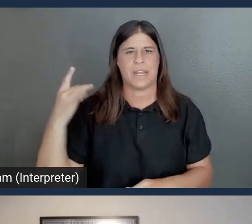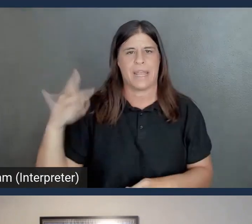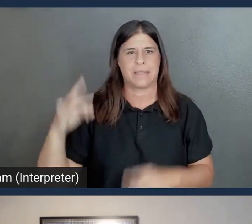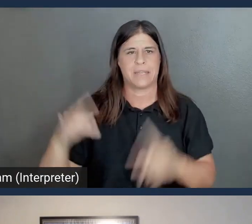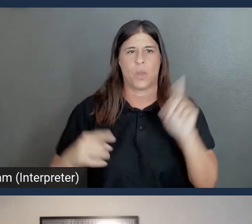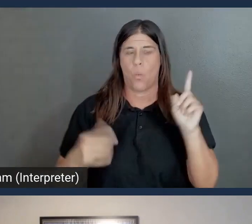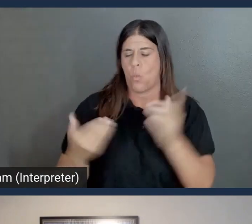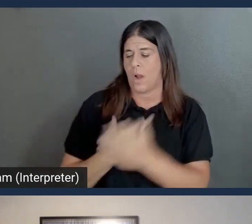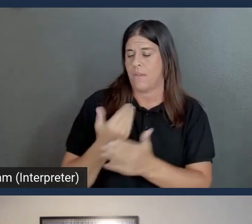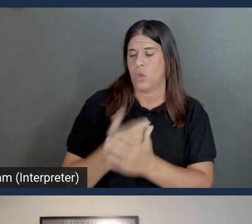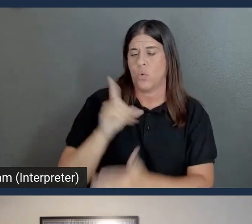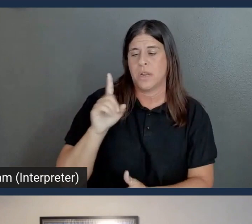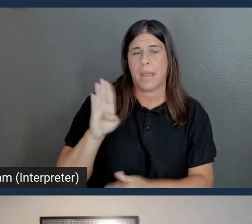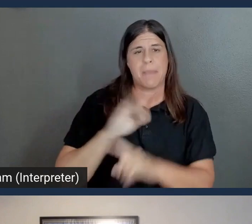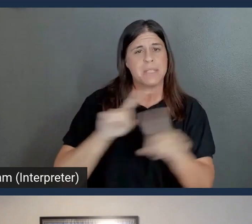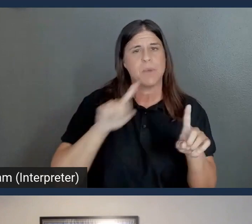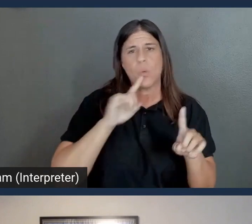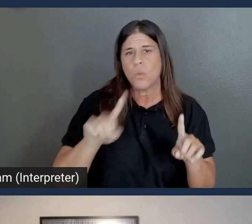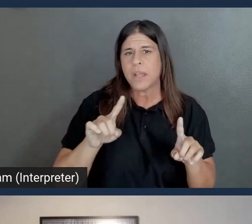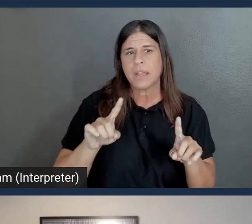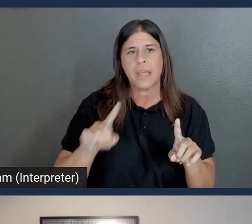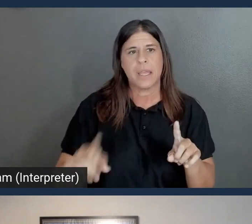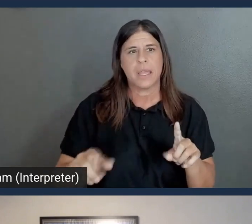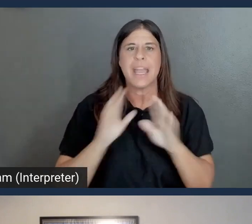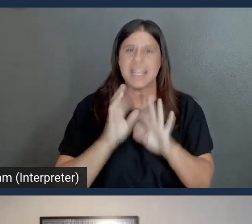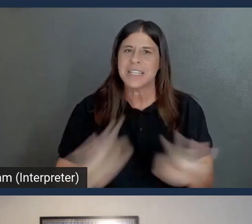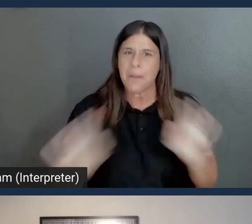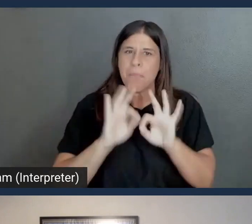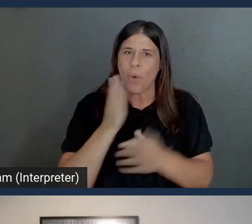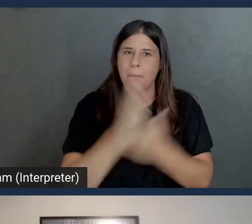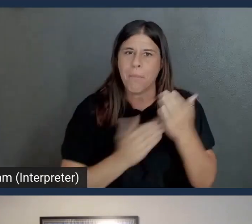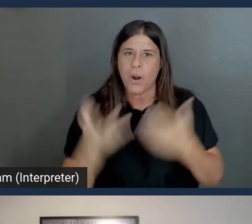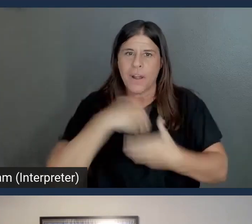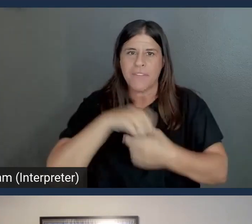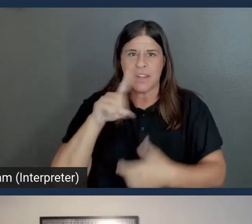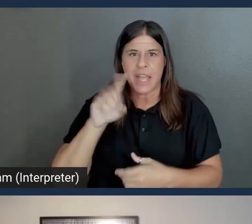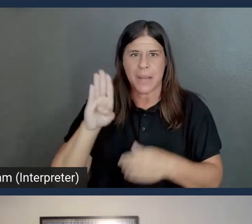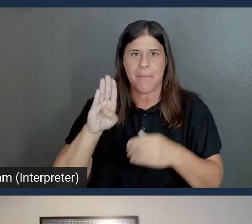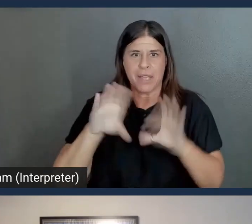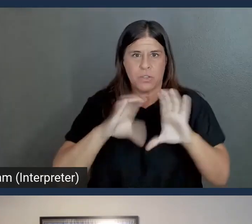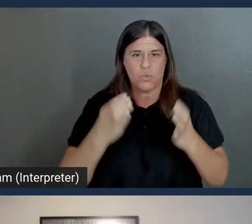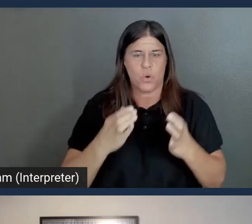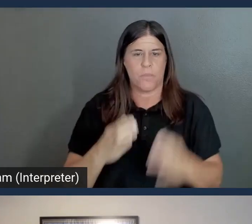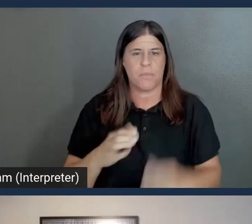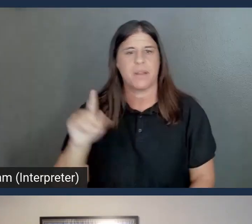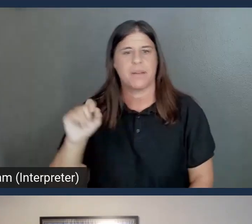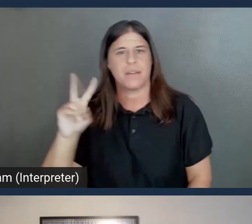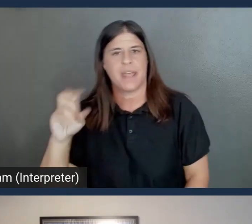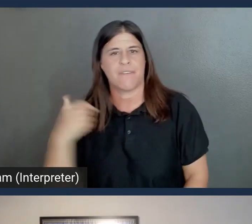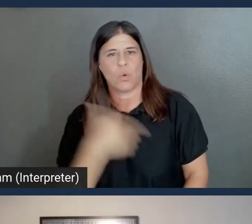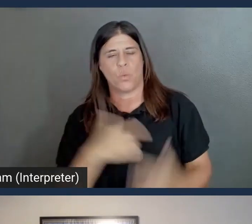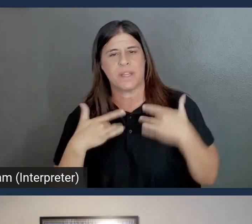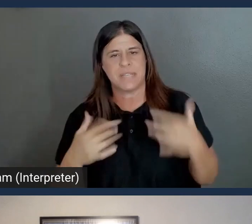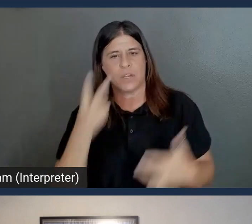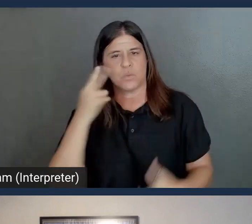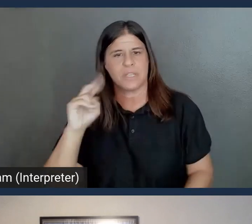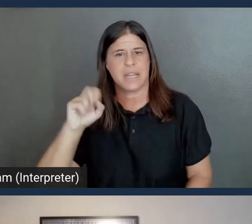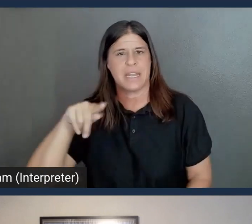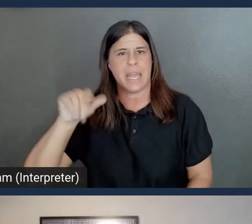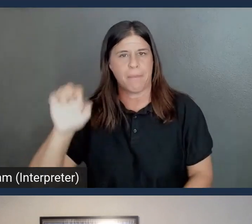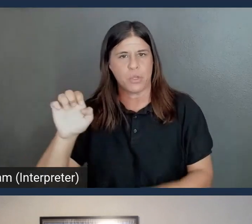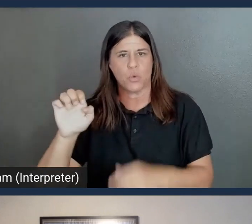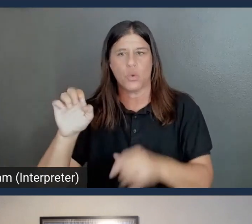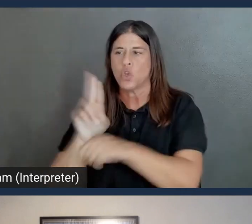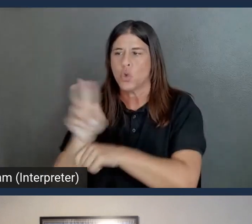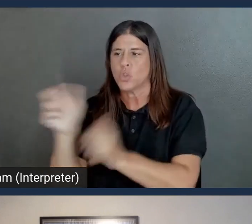databases, but absolutely important member of the family. Well, and to that note, I mean, we often see Neptune used in conjunction with